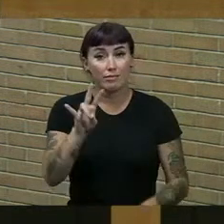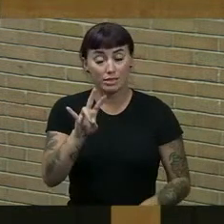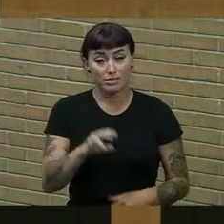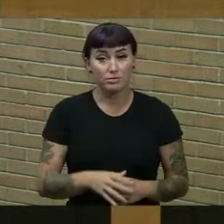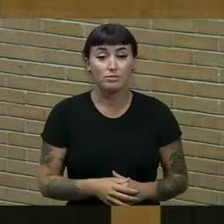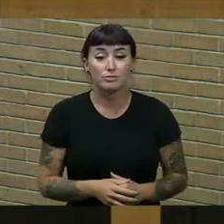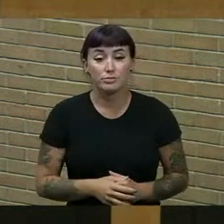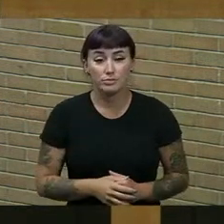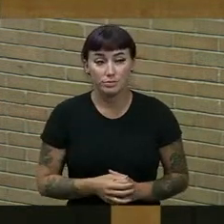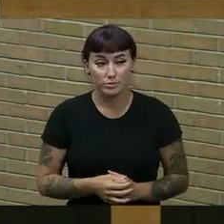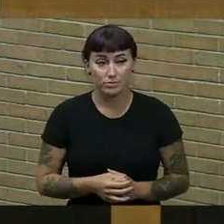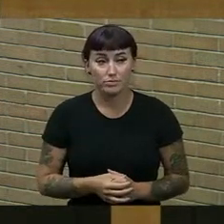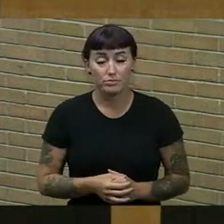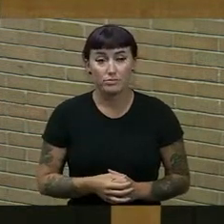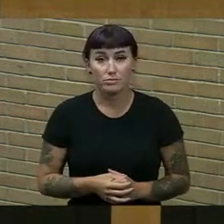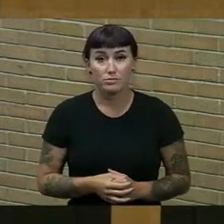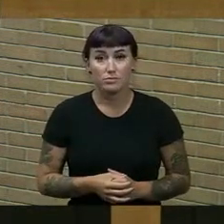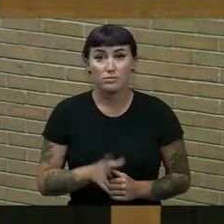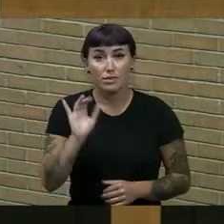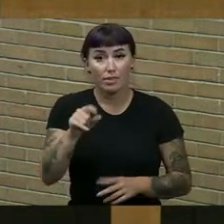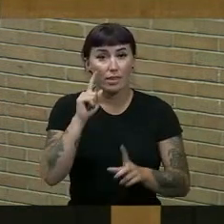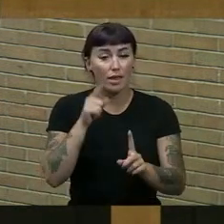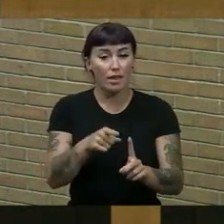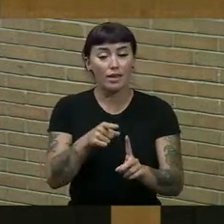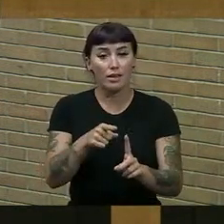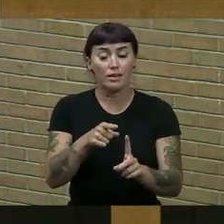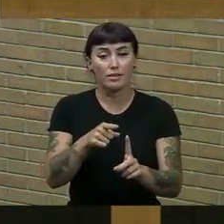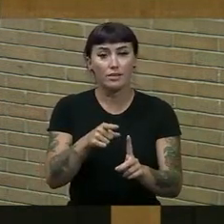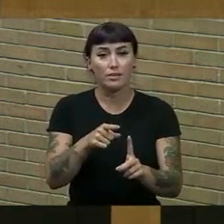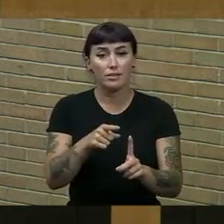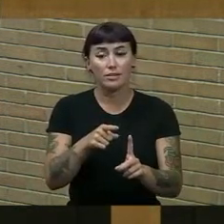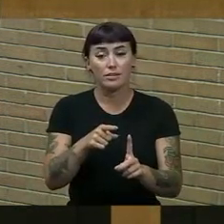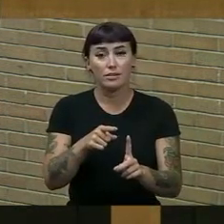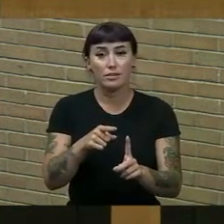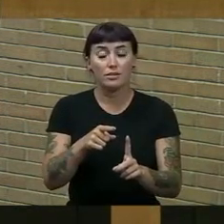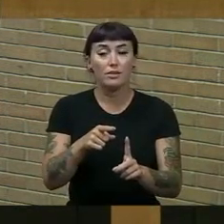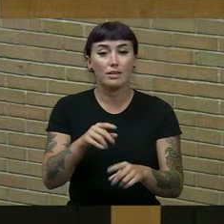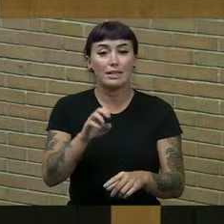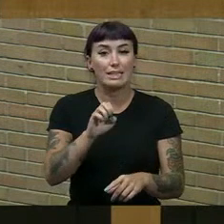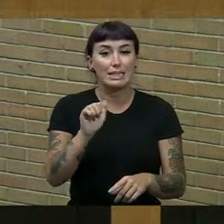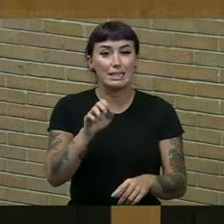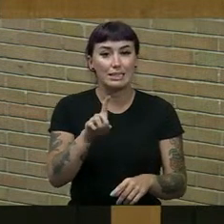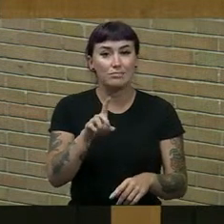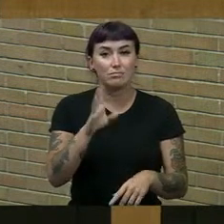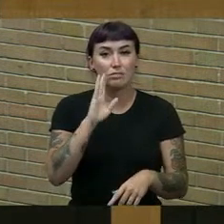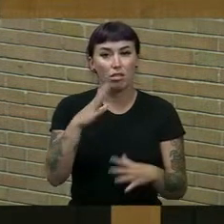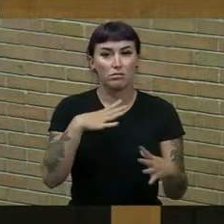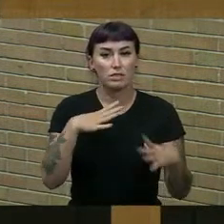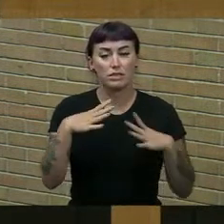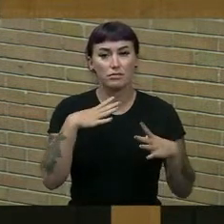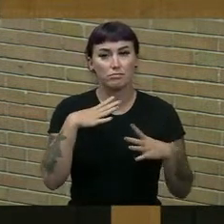p.m. That is because of the Eid holiday that begins on